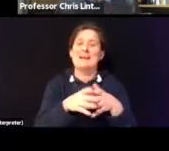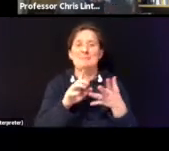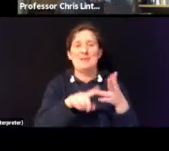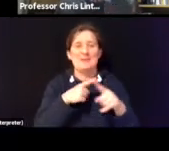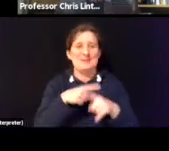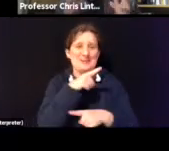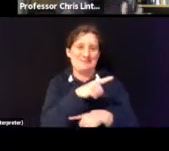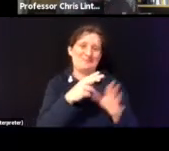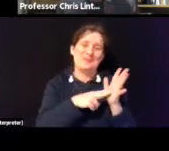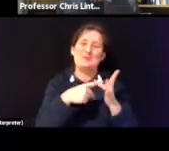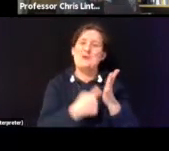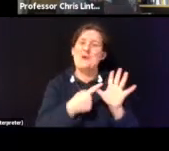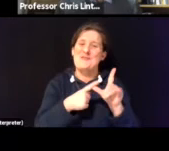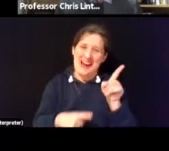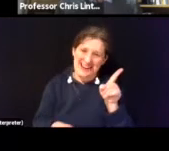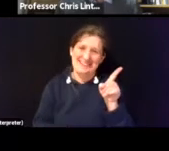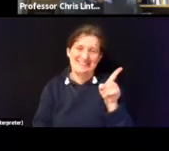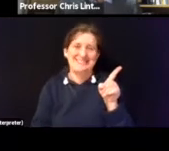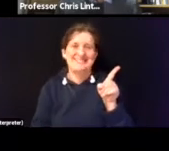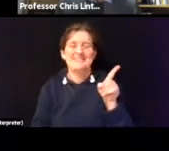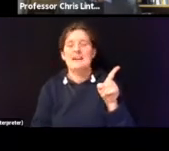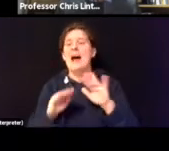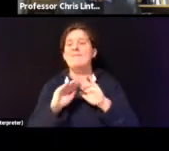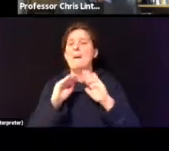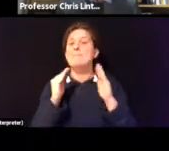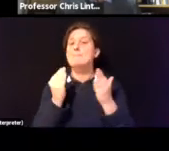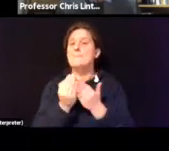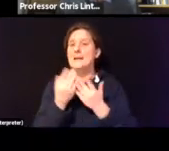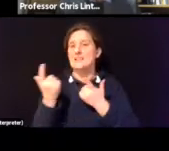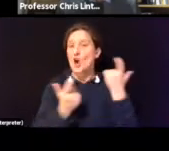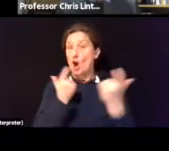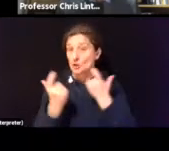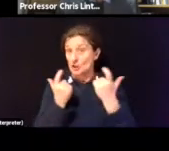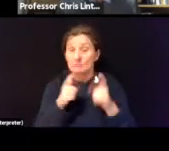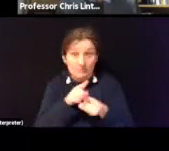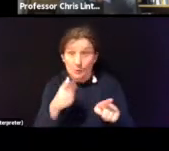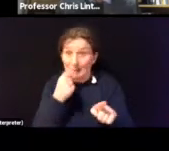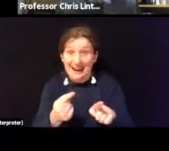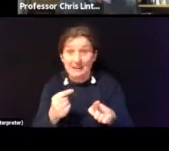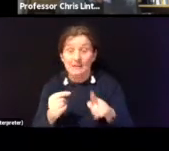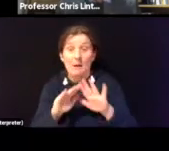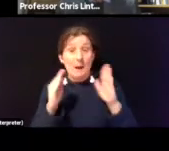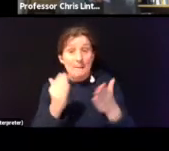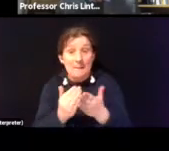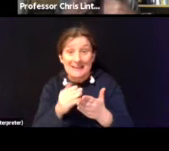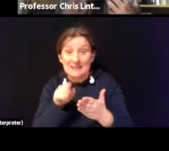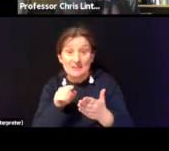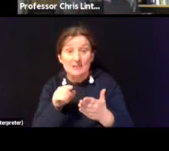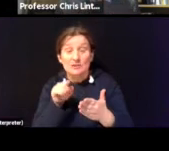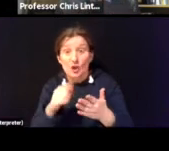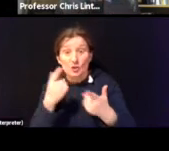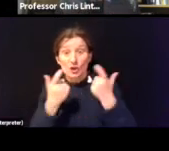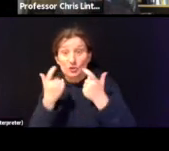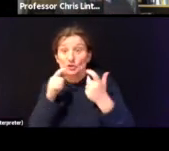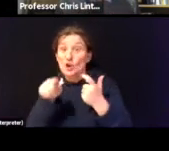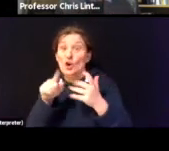who's pictured here, run a project called Planet Hunters, and you can go to planethunters.org now, which will give you some